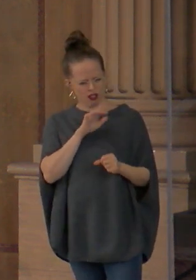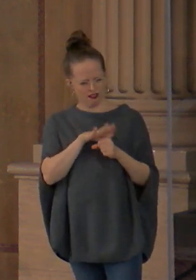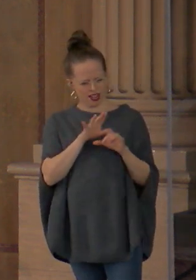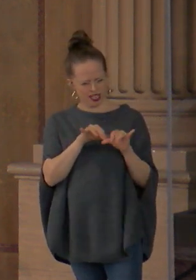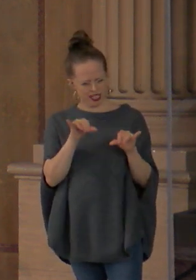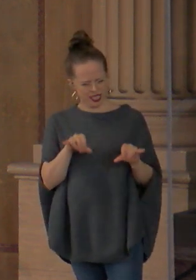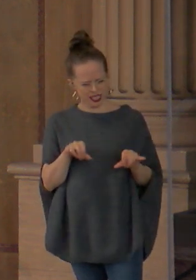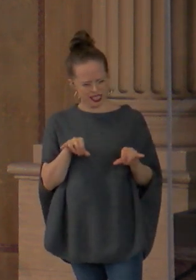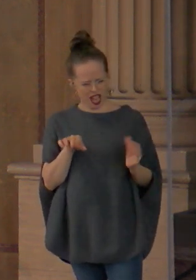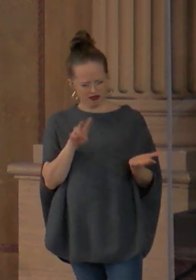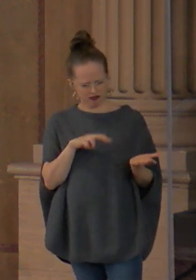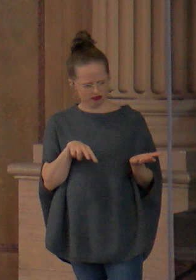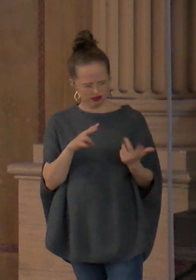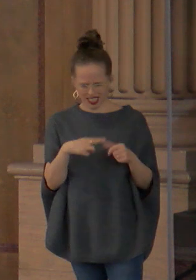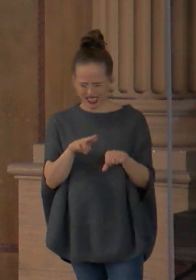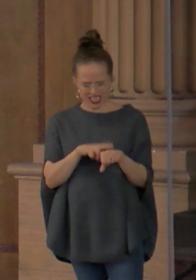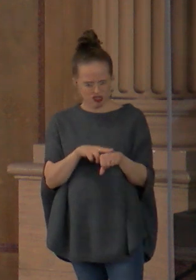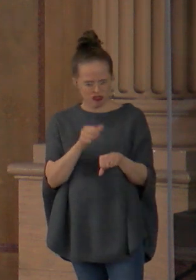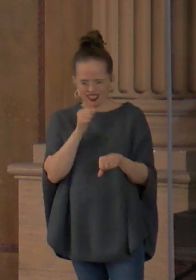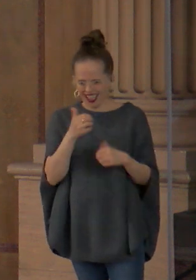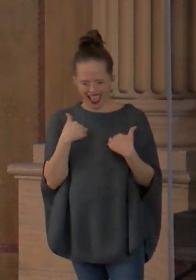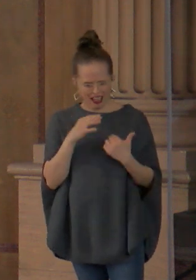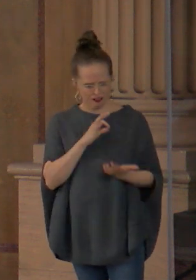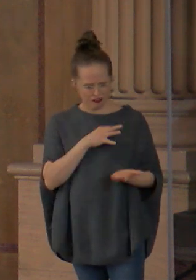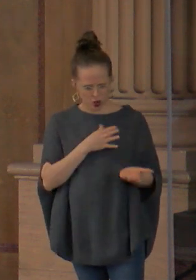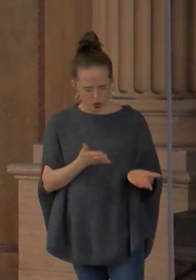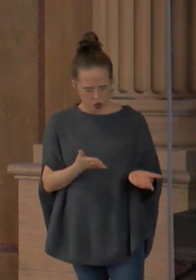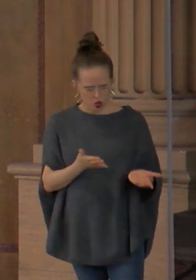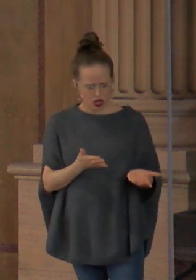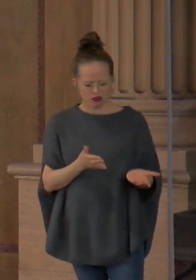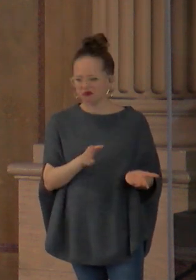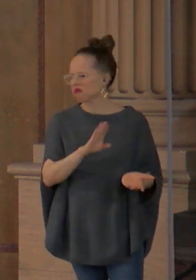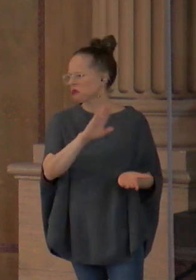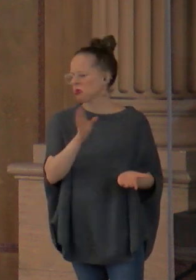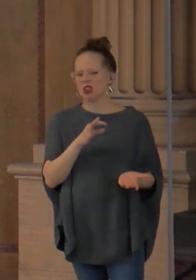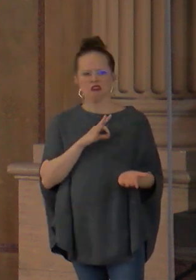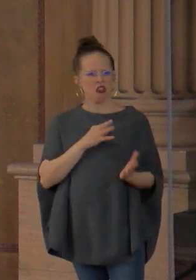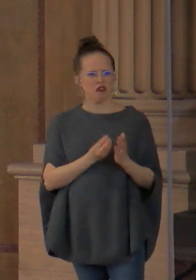nation that's not bearing fruit. And he says, may you never bear fruit again.